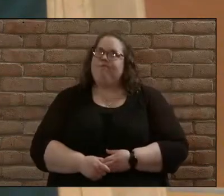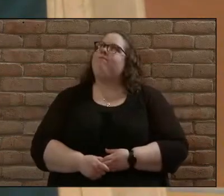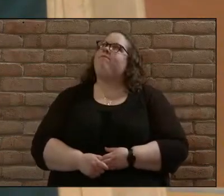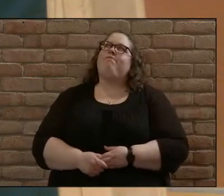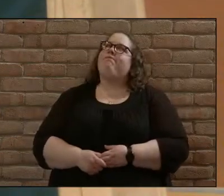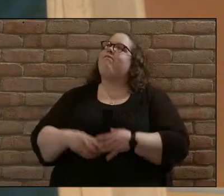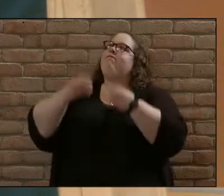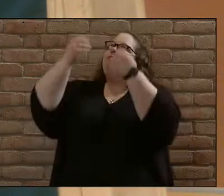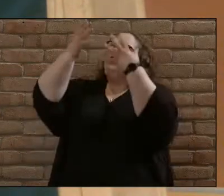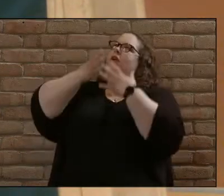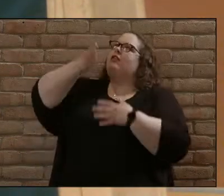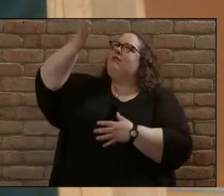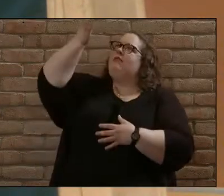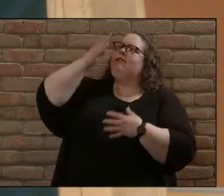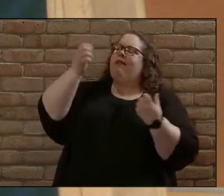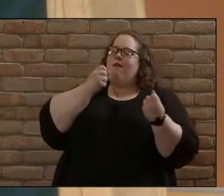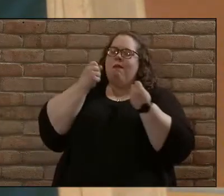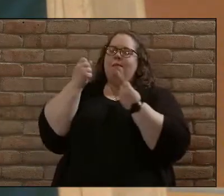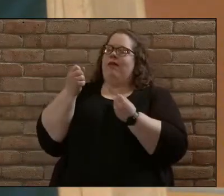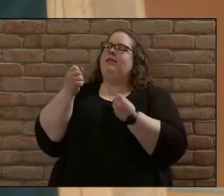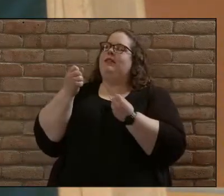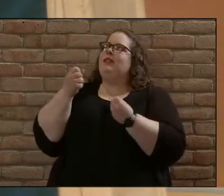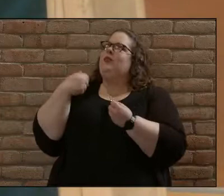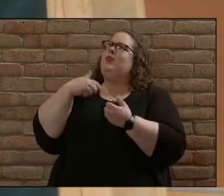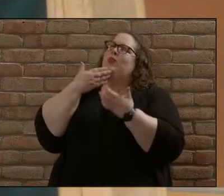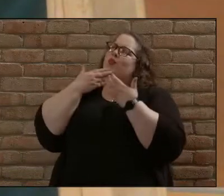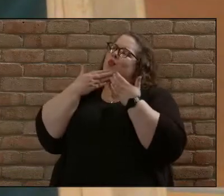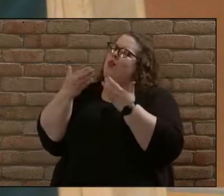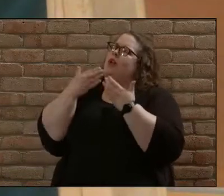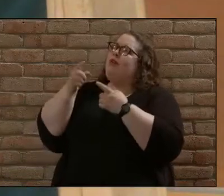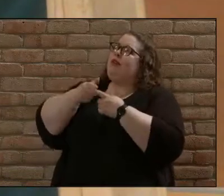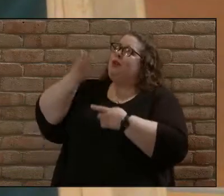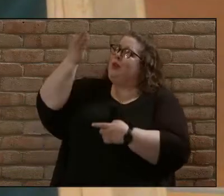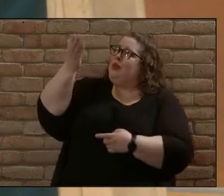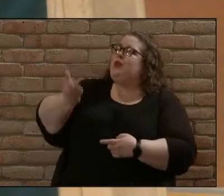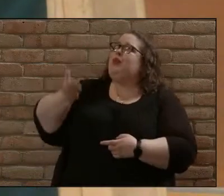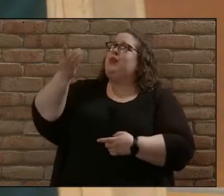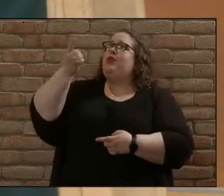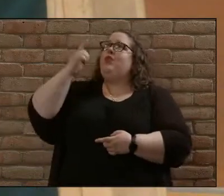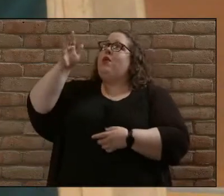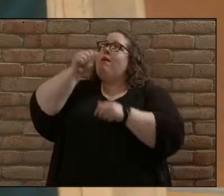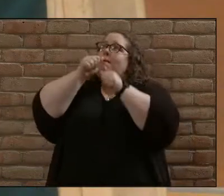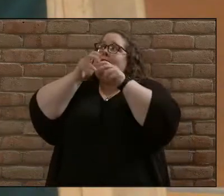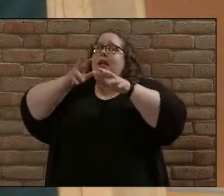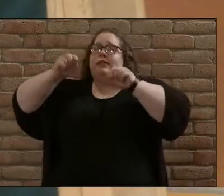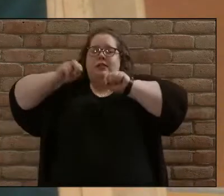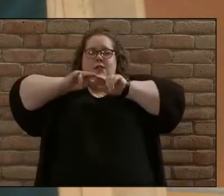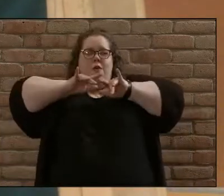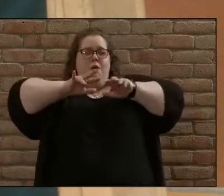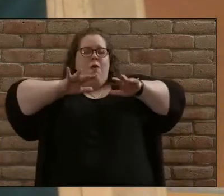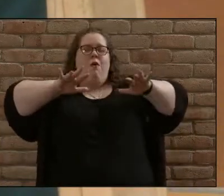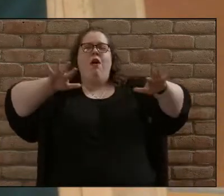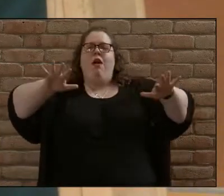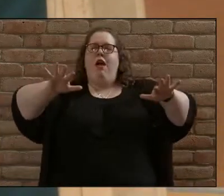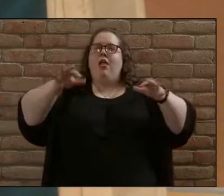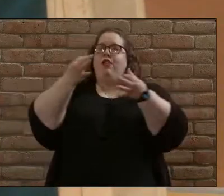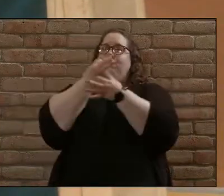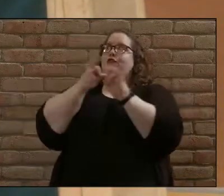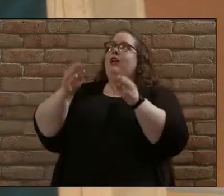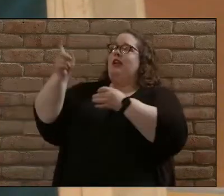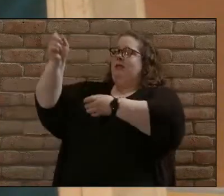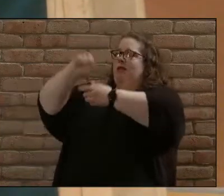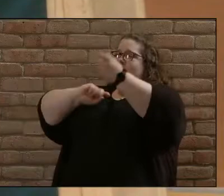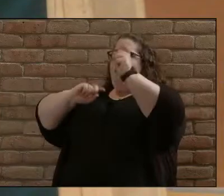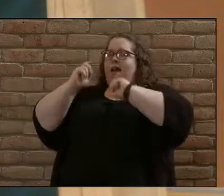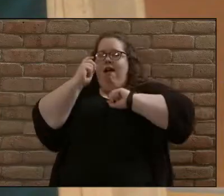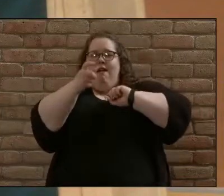Gracious God Almighty, we are so grateful to you for the blessings you pour out upon us, for the freedoms that are ours.